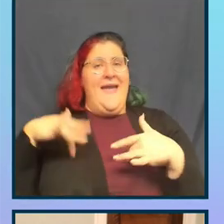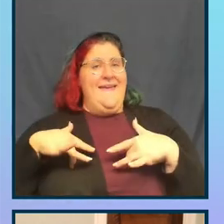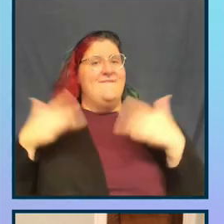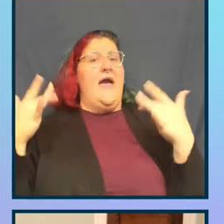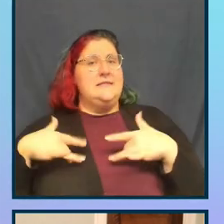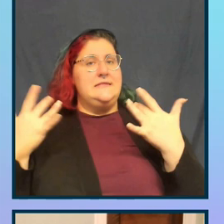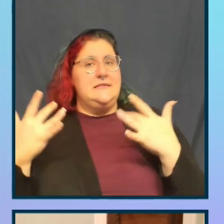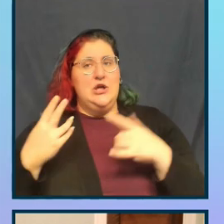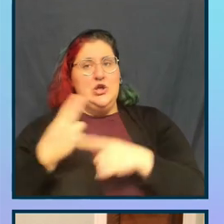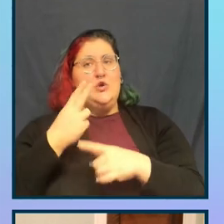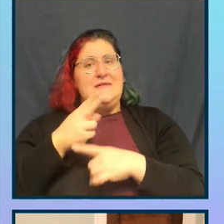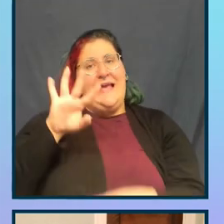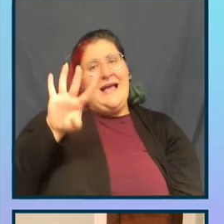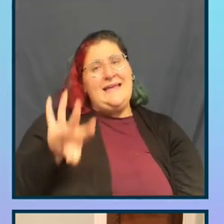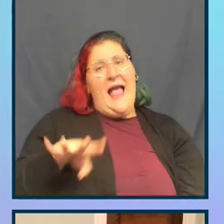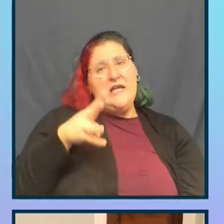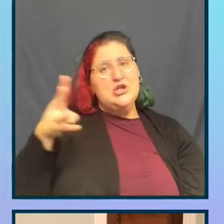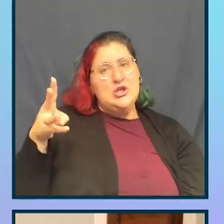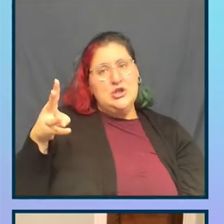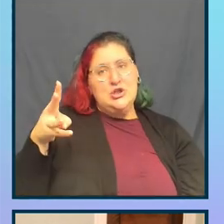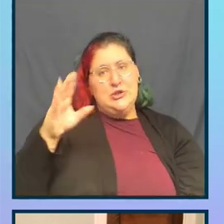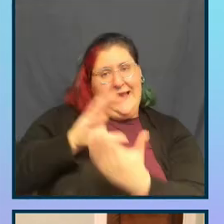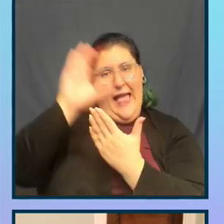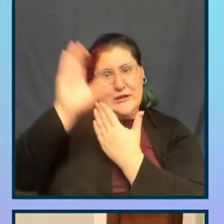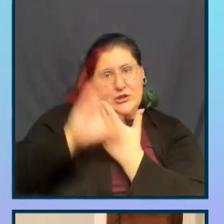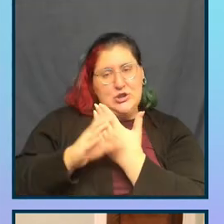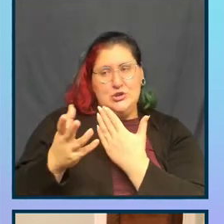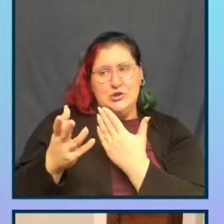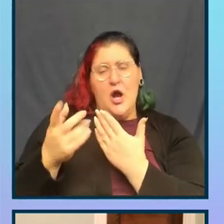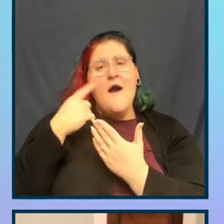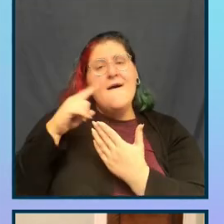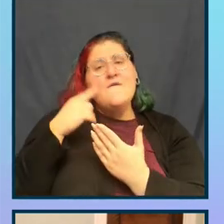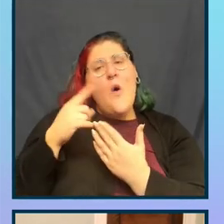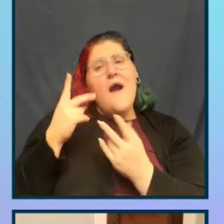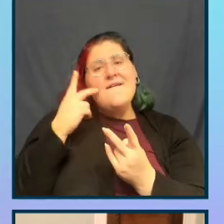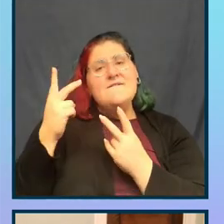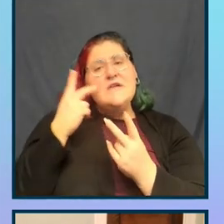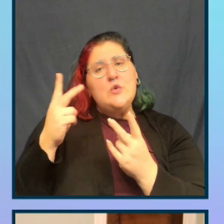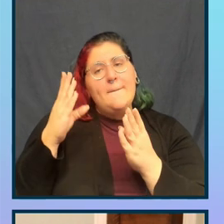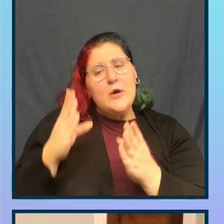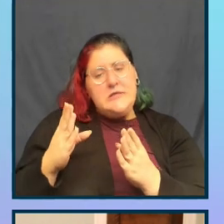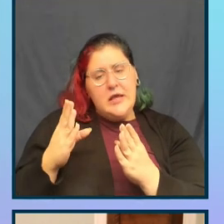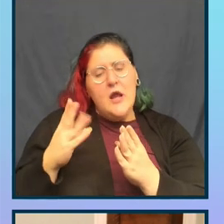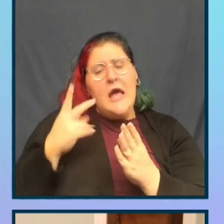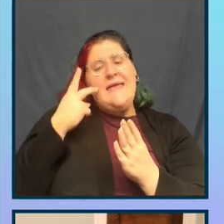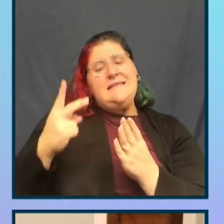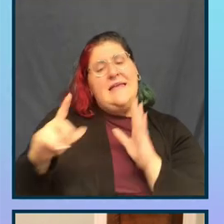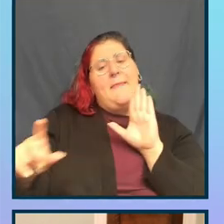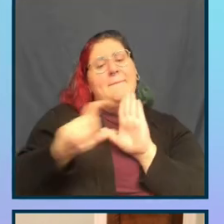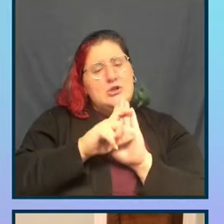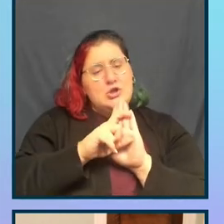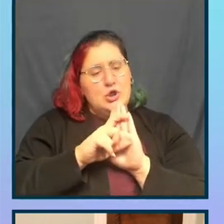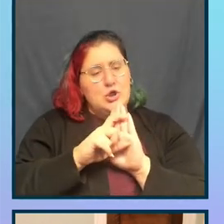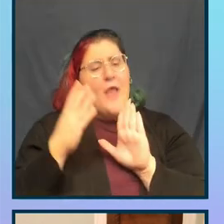the text, for visual users, these icons provide context and tell the users, oh, that's an event. But do